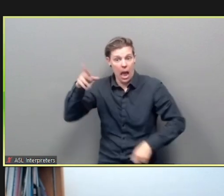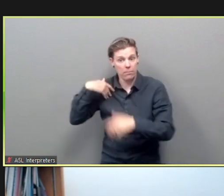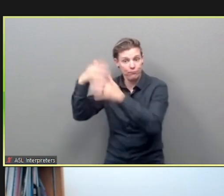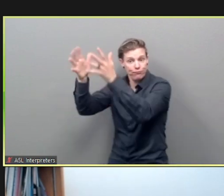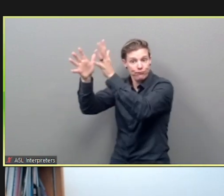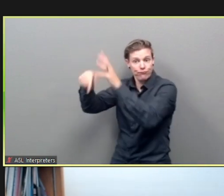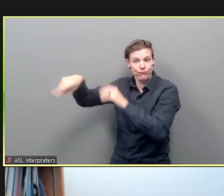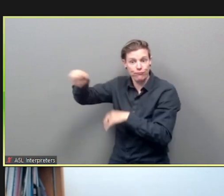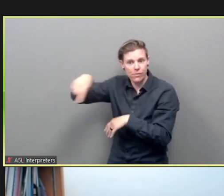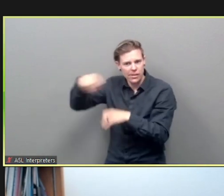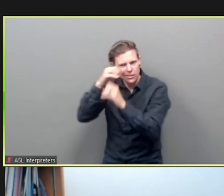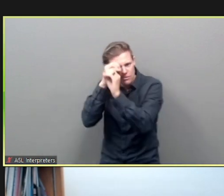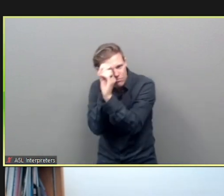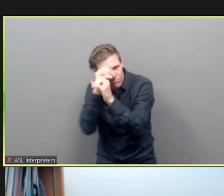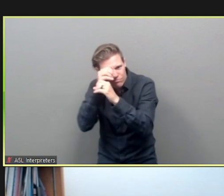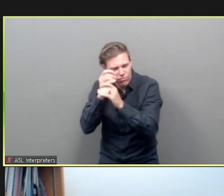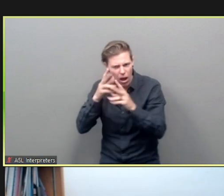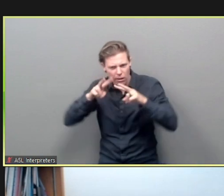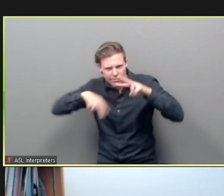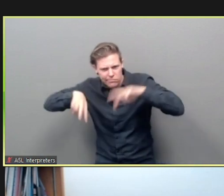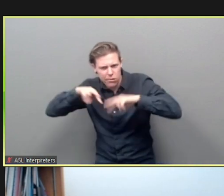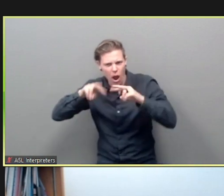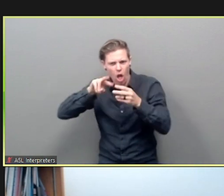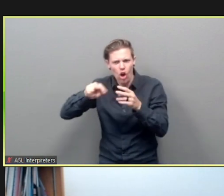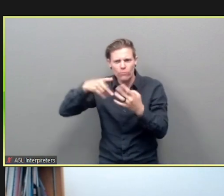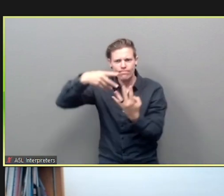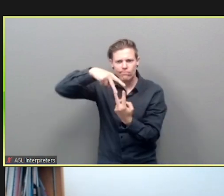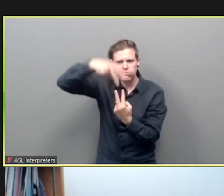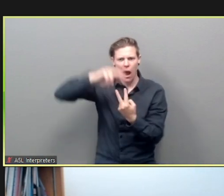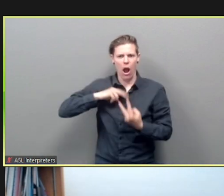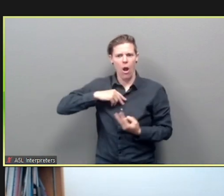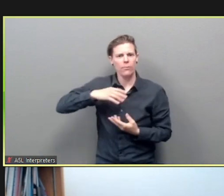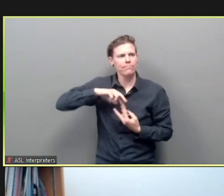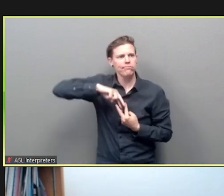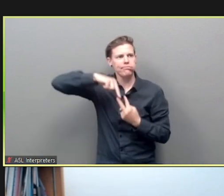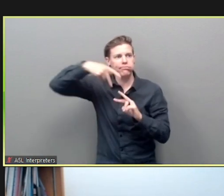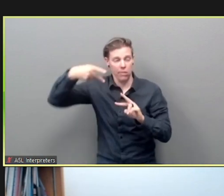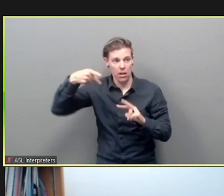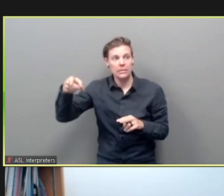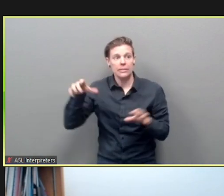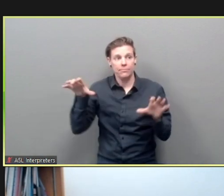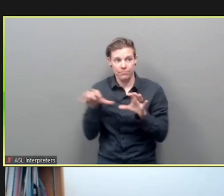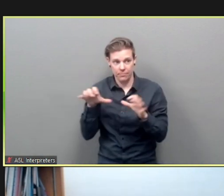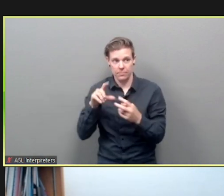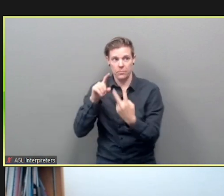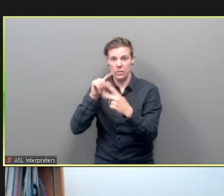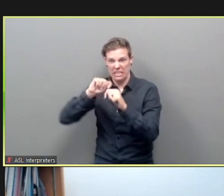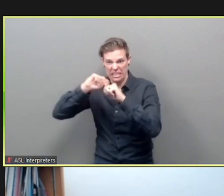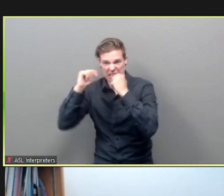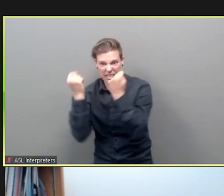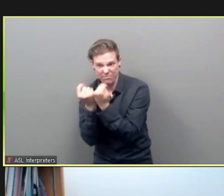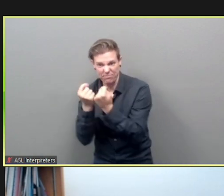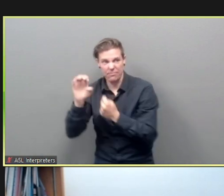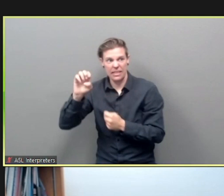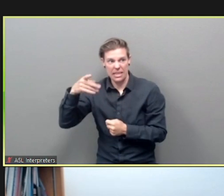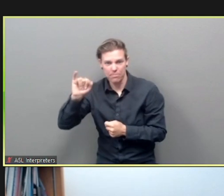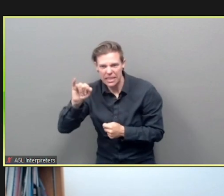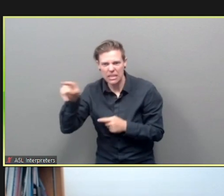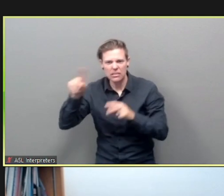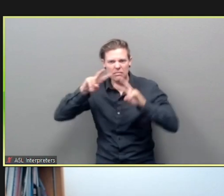fantastic work. They do the work, and then our epi team takes the data and